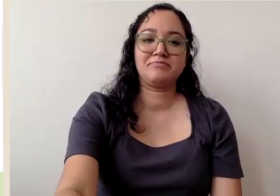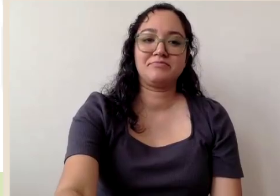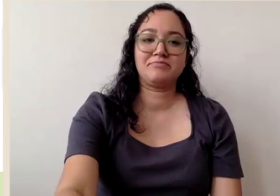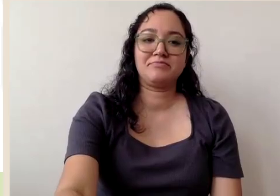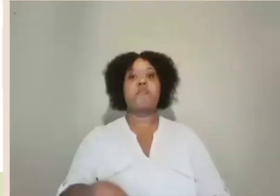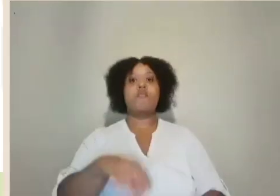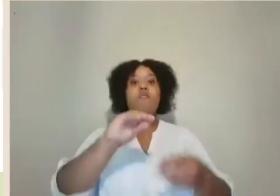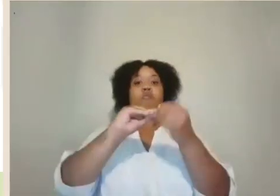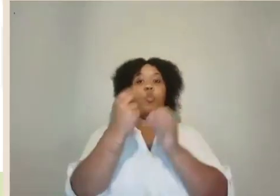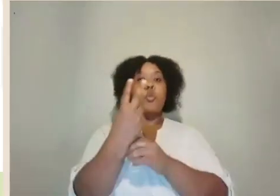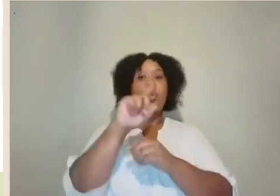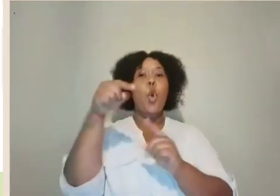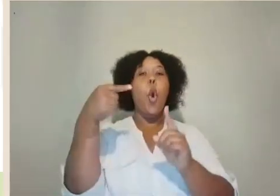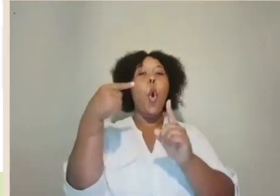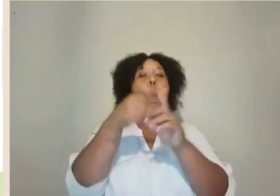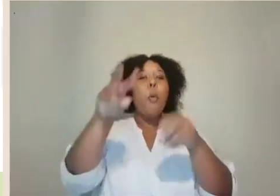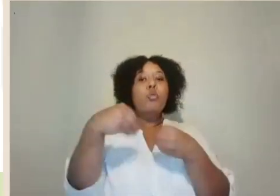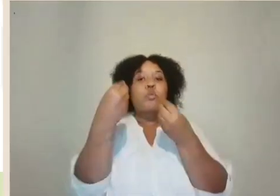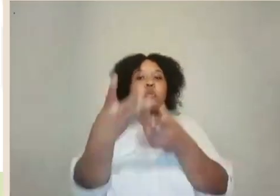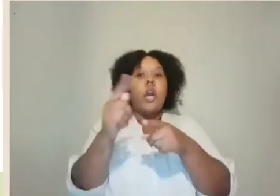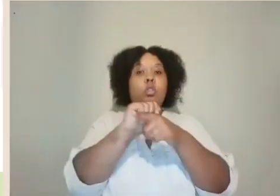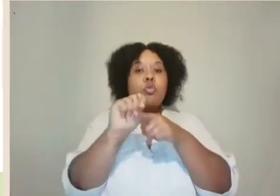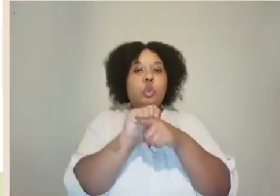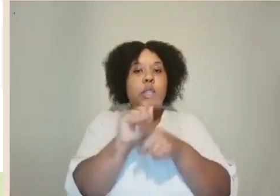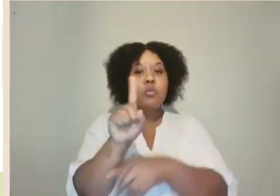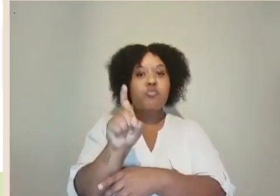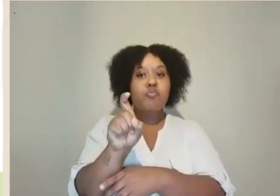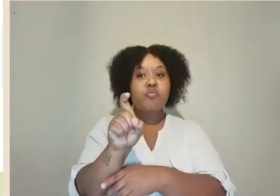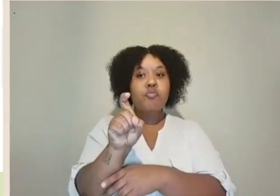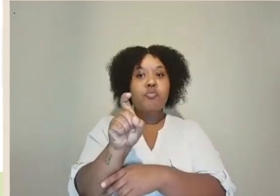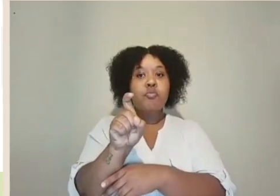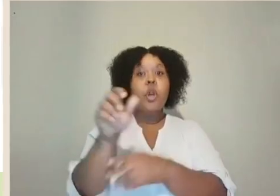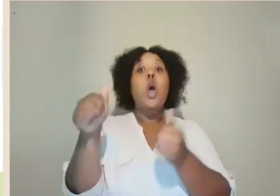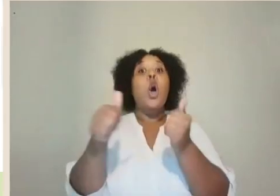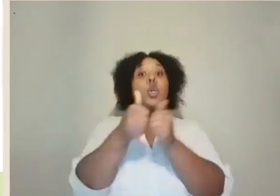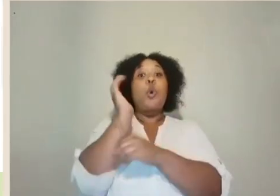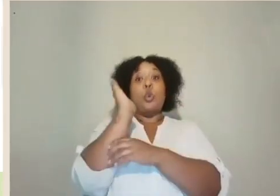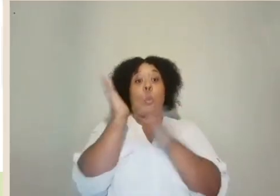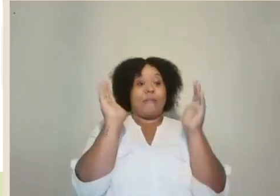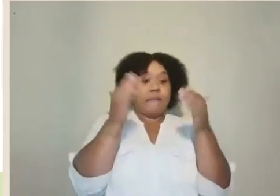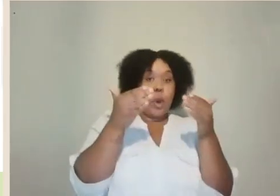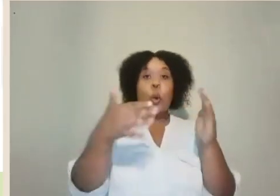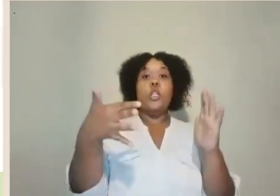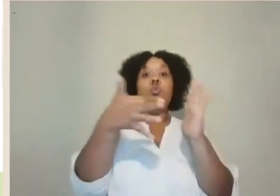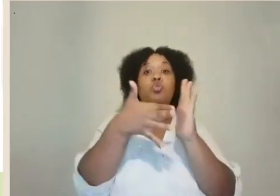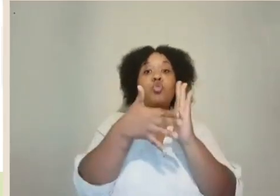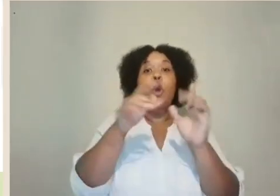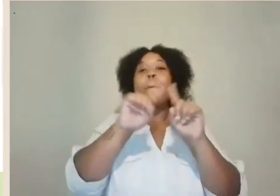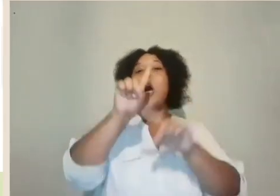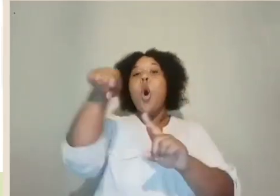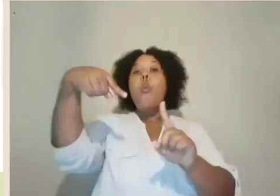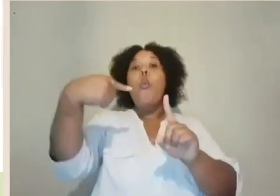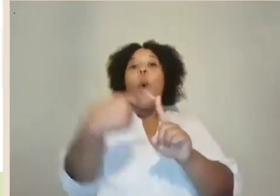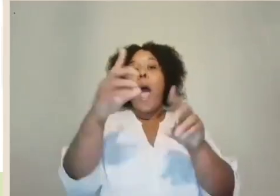Question number 2, when would you ideally provide training? So most of us are going to focus on juniors. When are you going to offer that training to